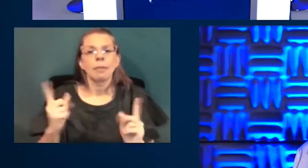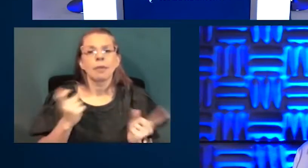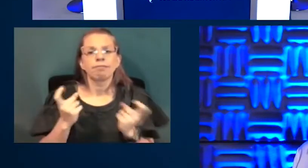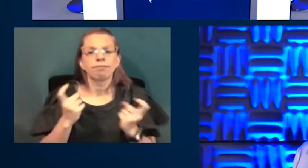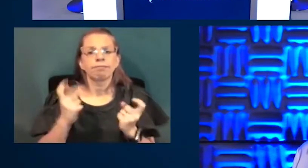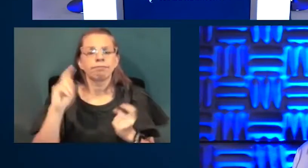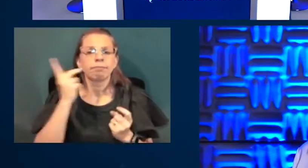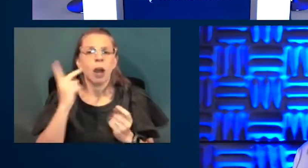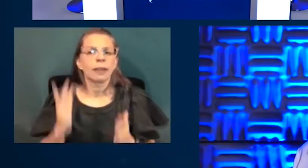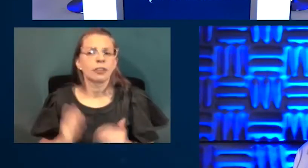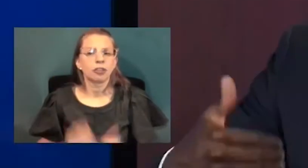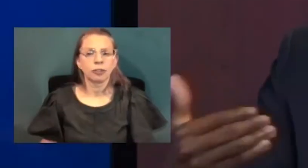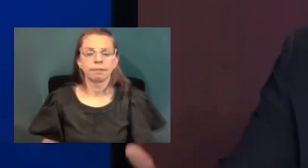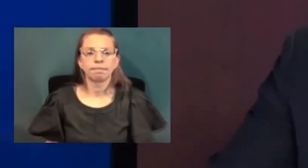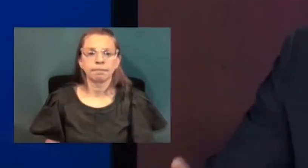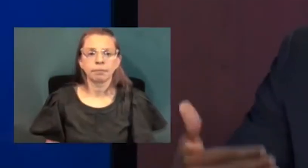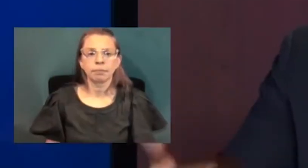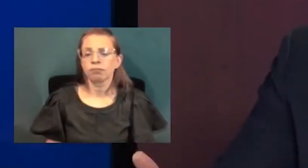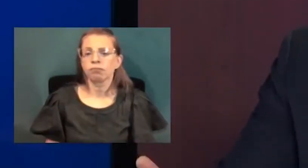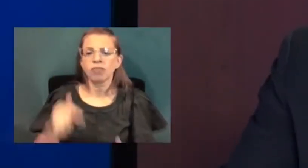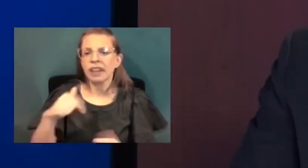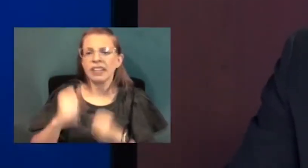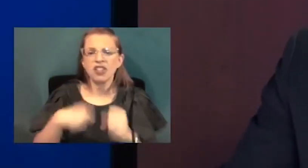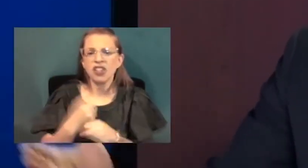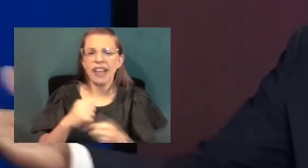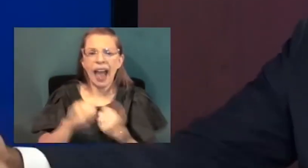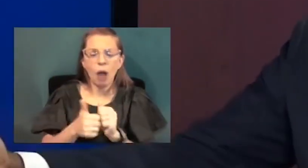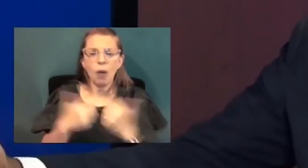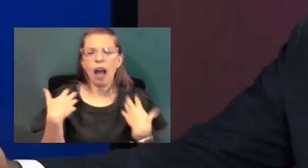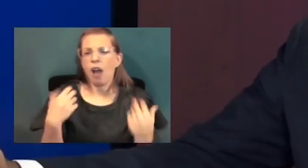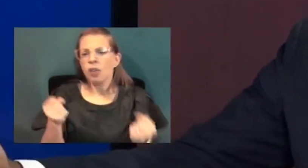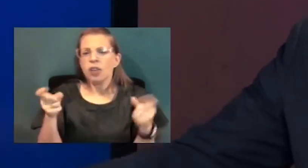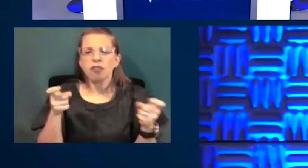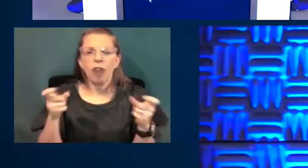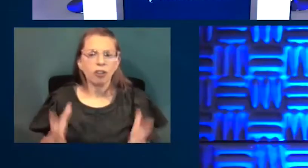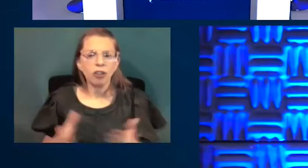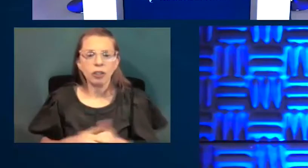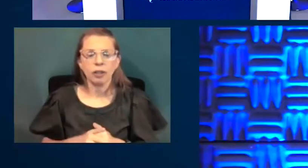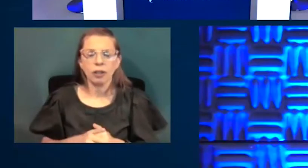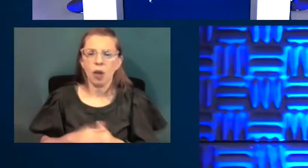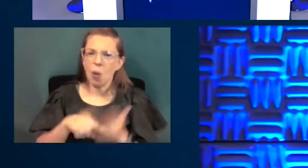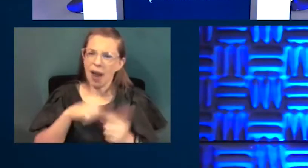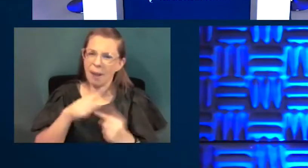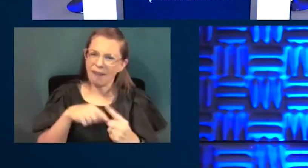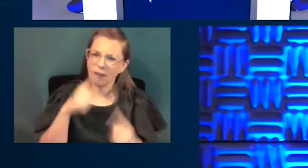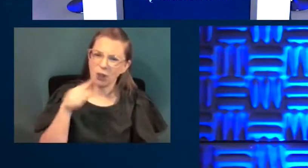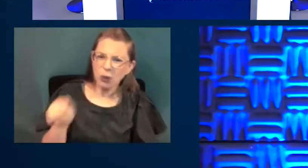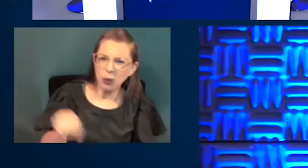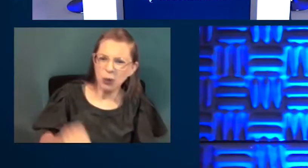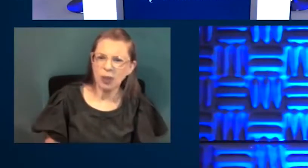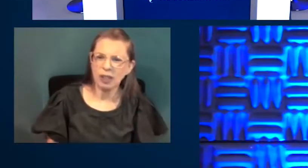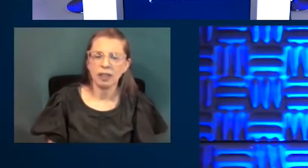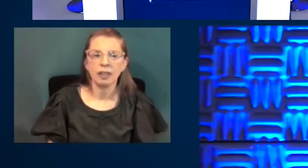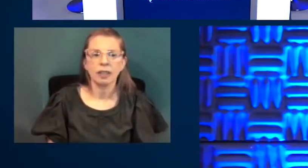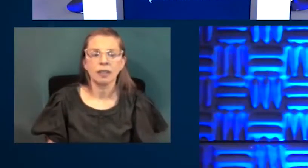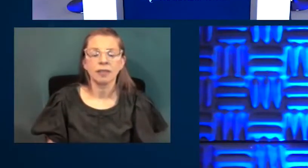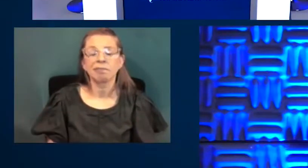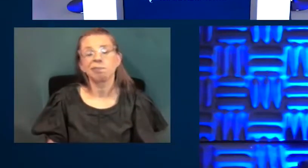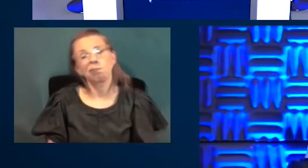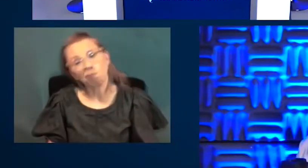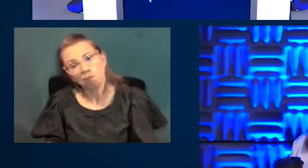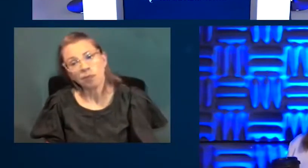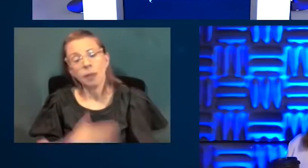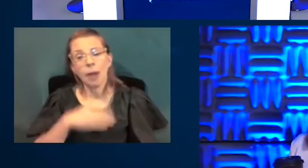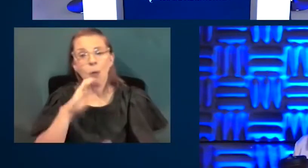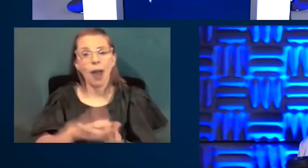of, how's this year been, health directors and all of that. What about for you? And what about for you? Yeah, I would. My wife would say this has been.